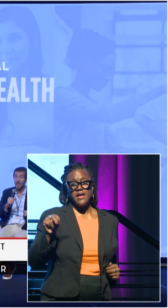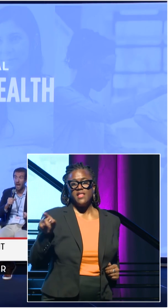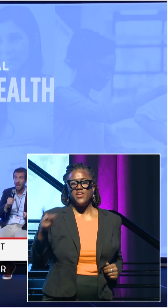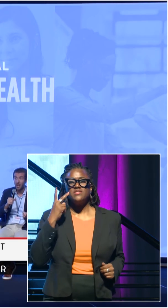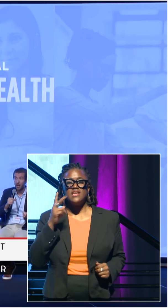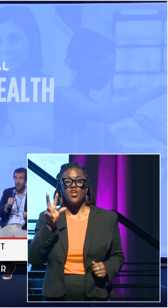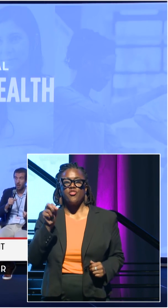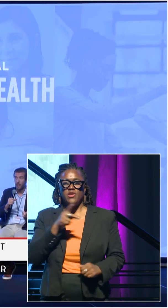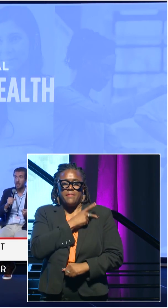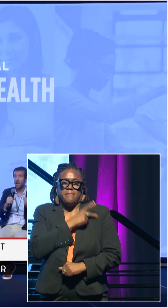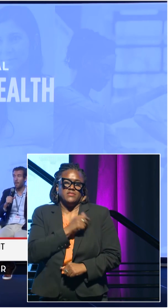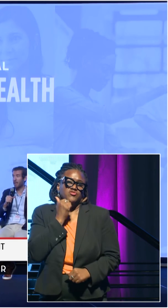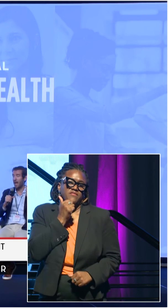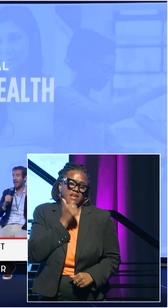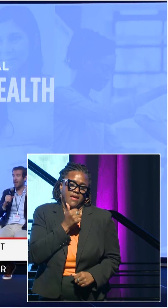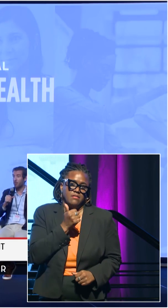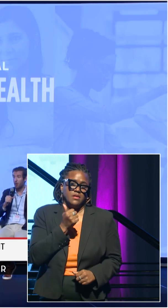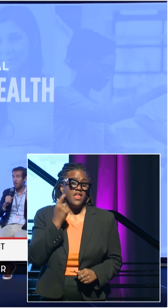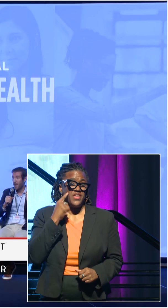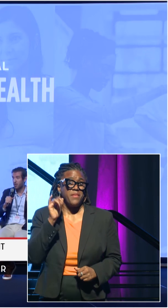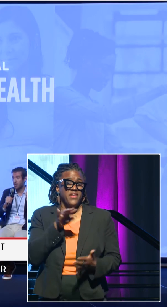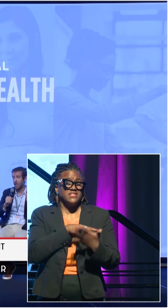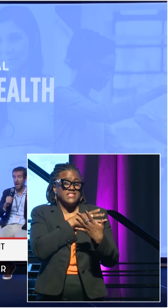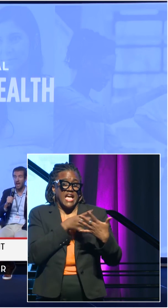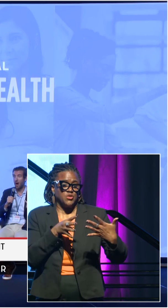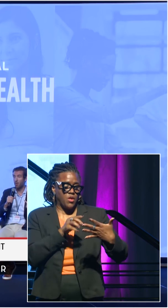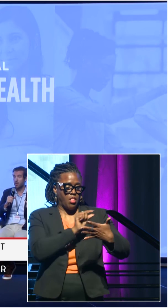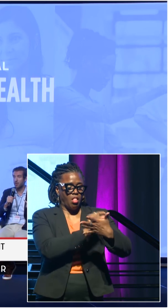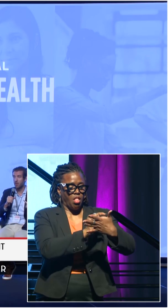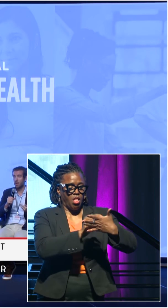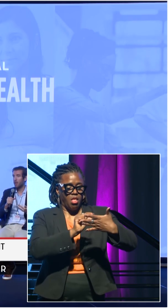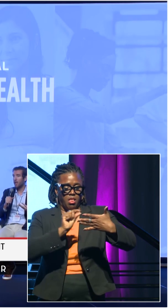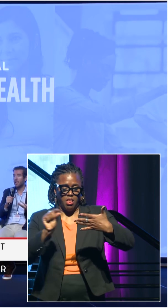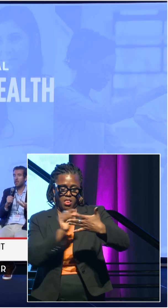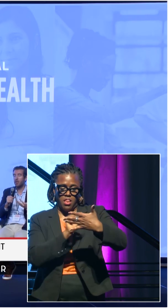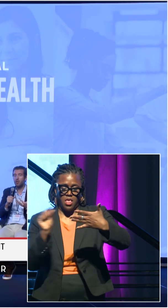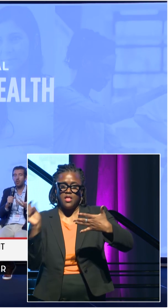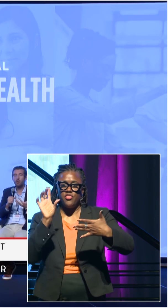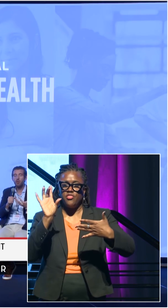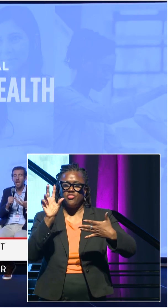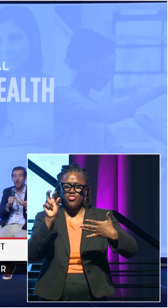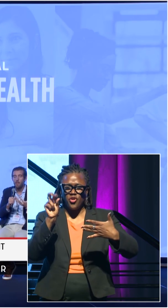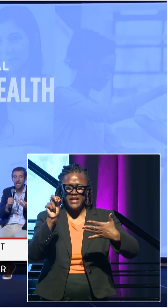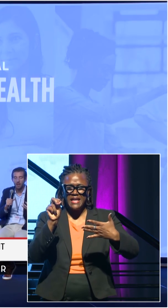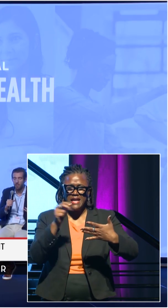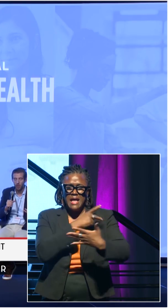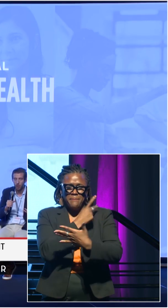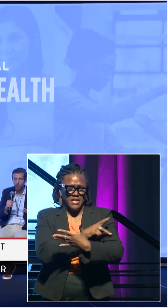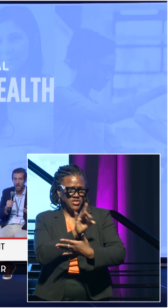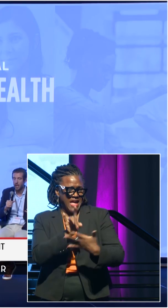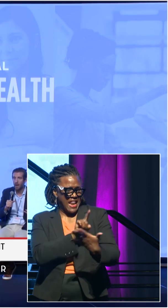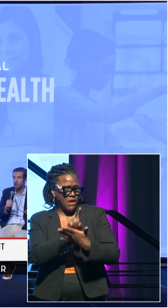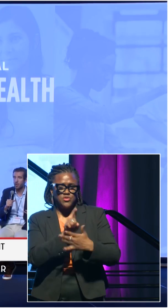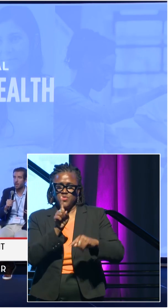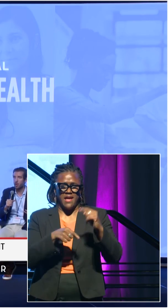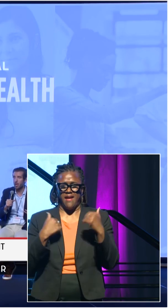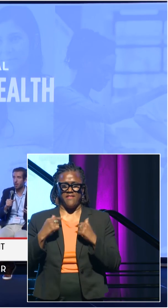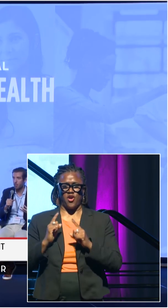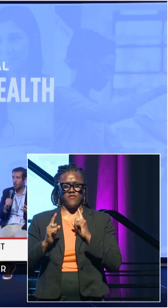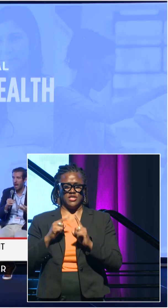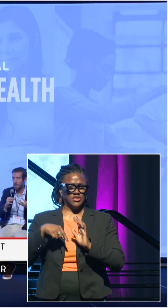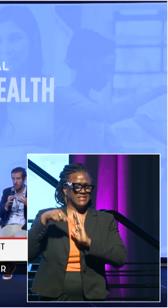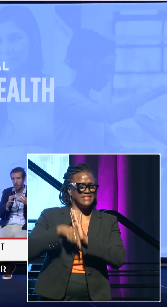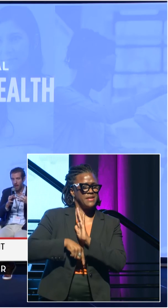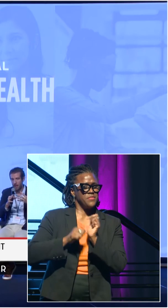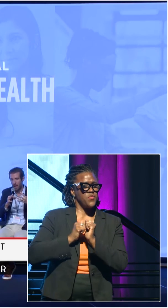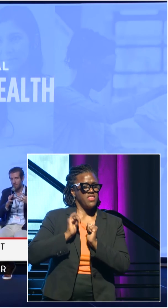patients a day, right? Think about that, 30 patients in 8 hours. You can't meaningfully create a conversation